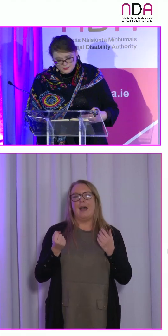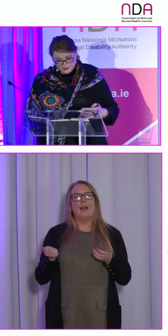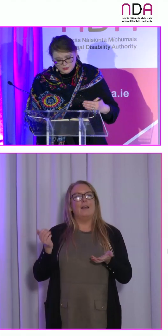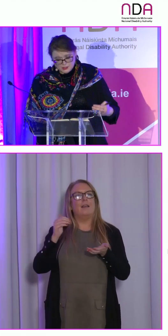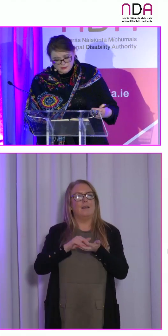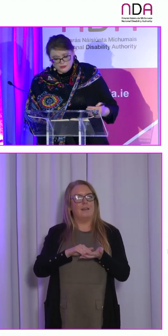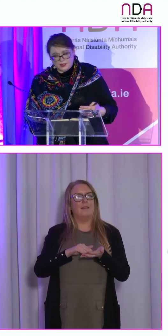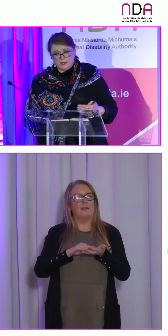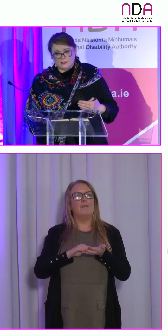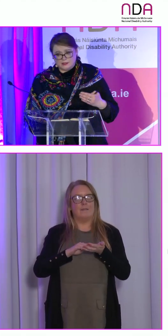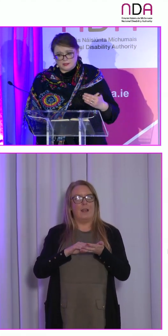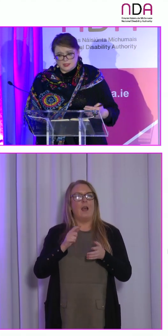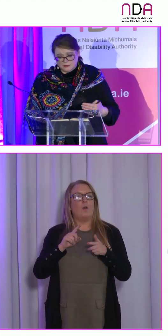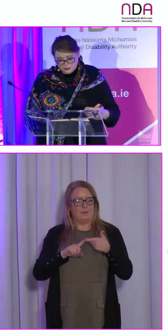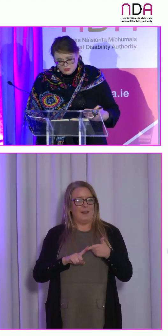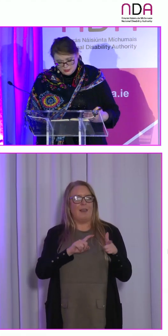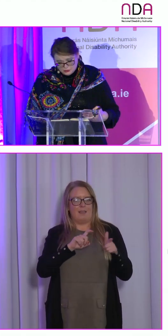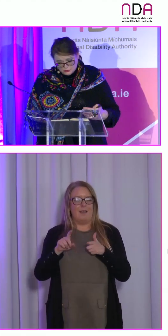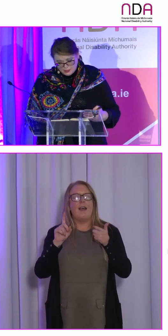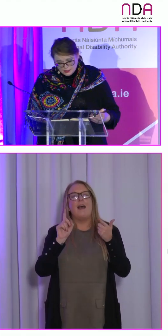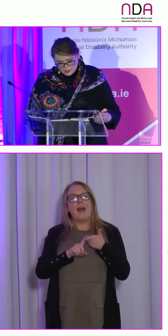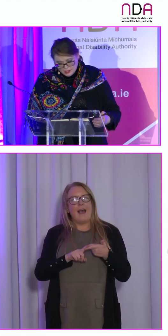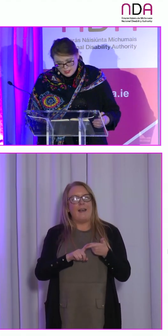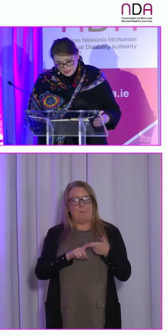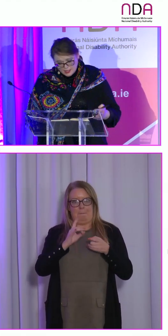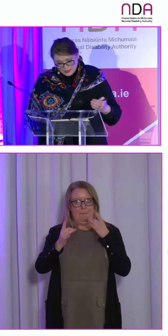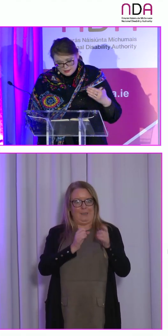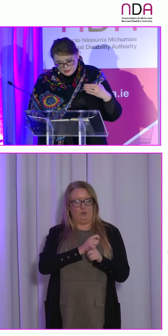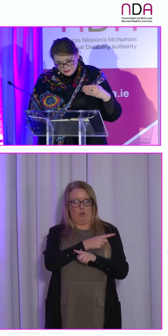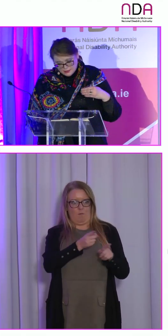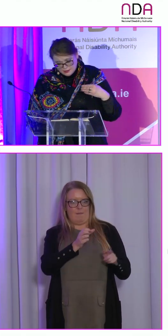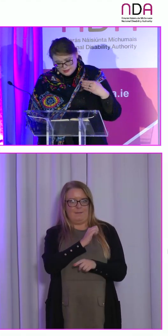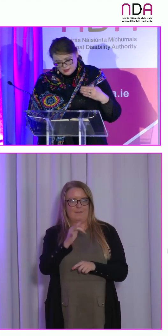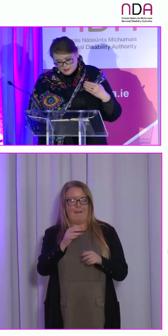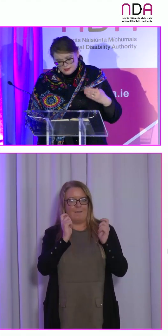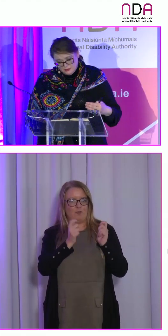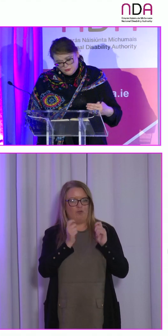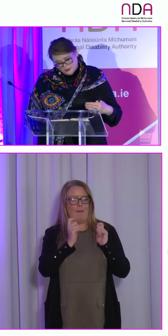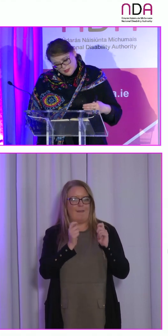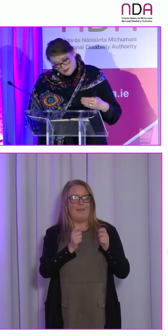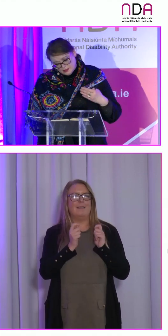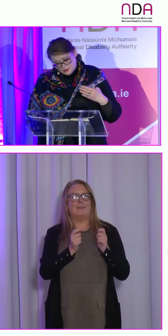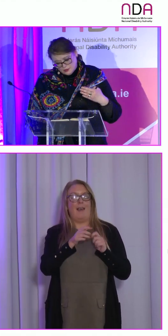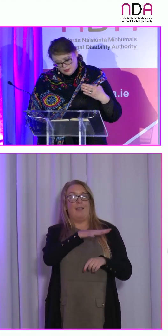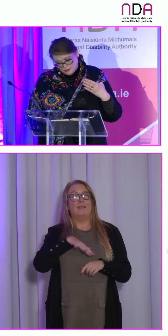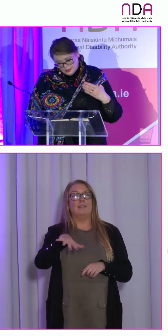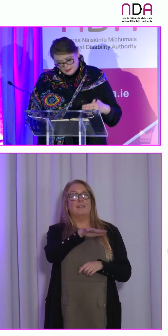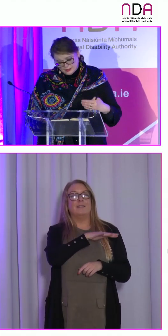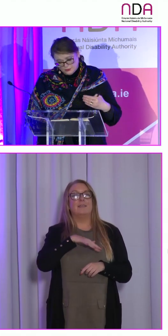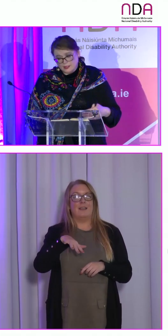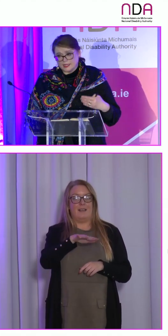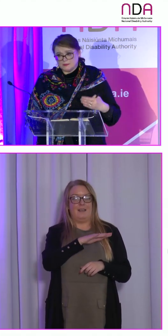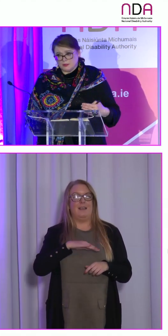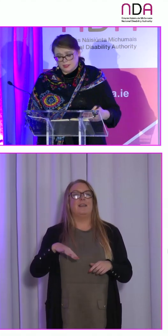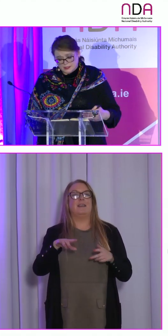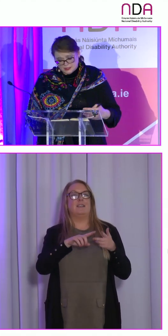is intuitive and that the staff are trained, and that the site itself, that you get as